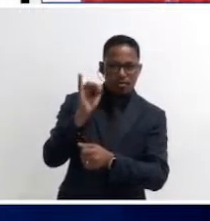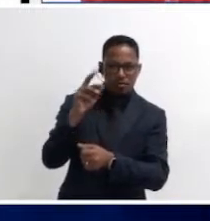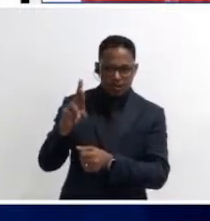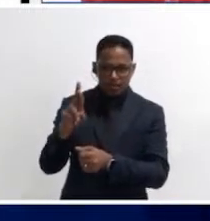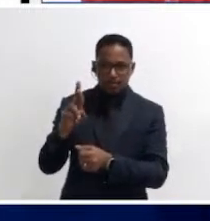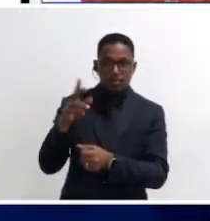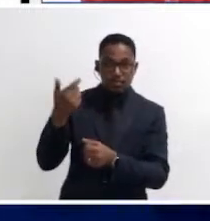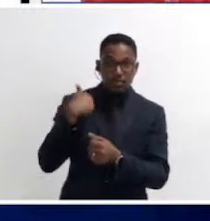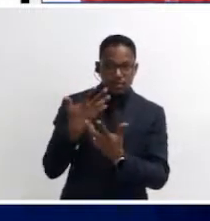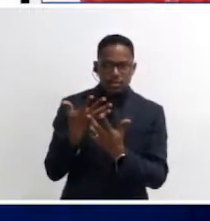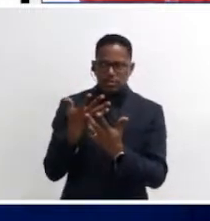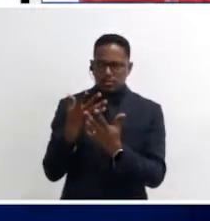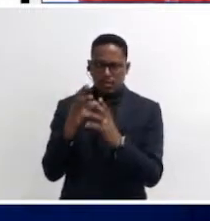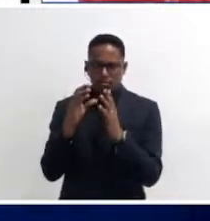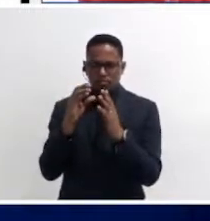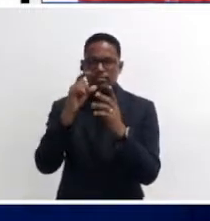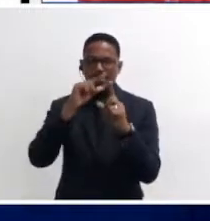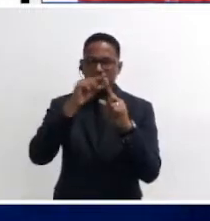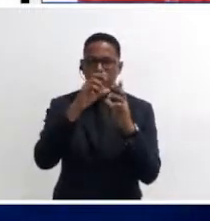And also the